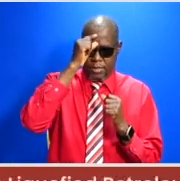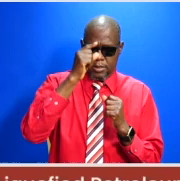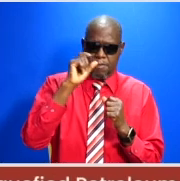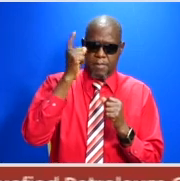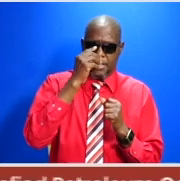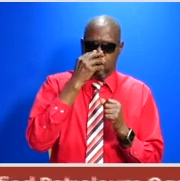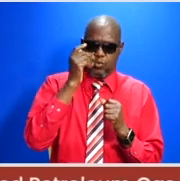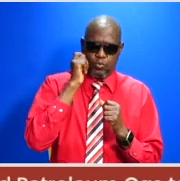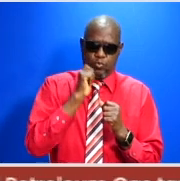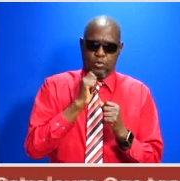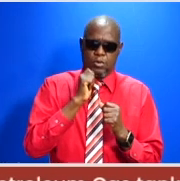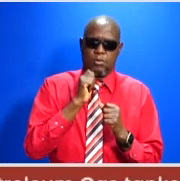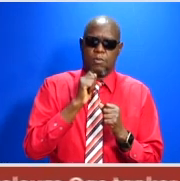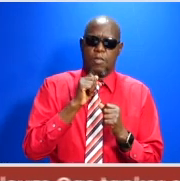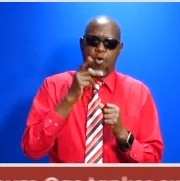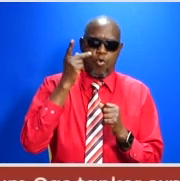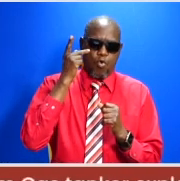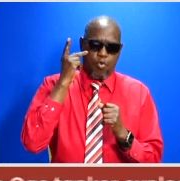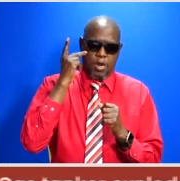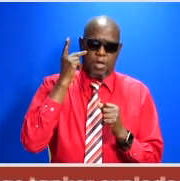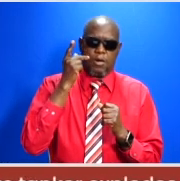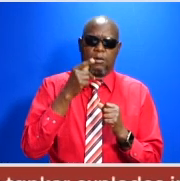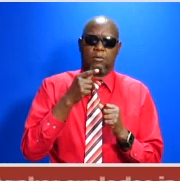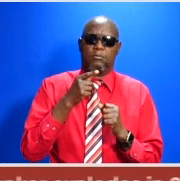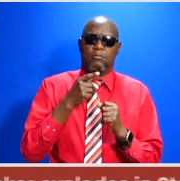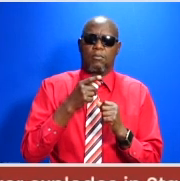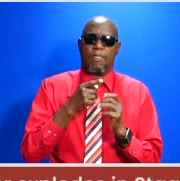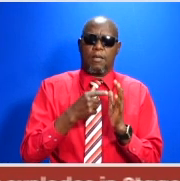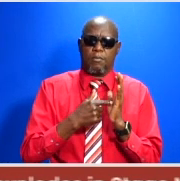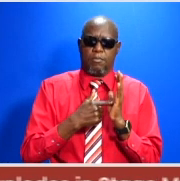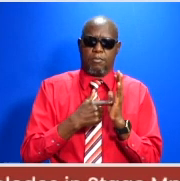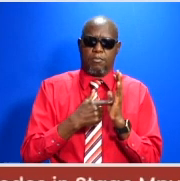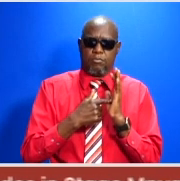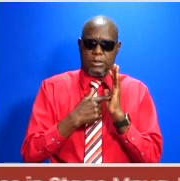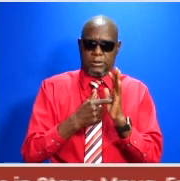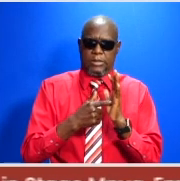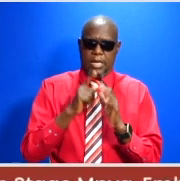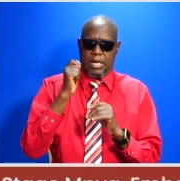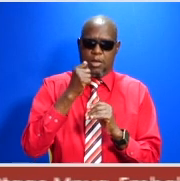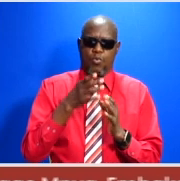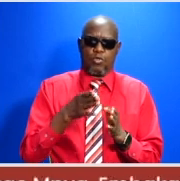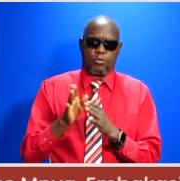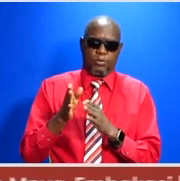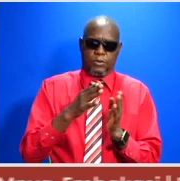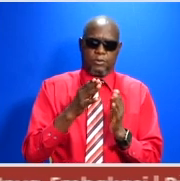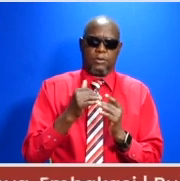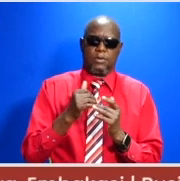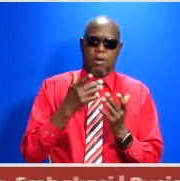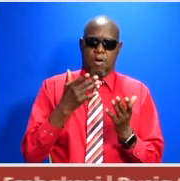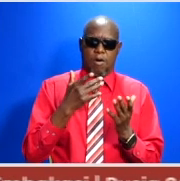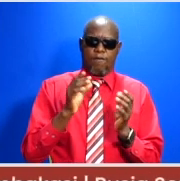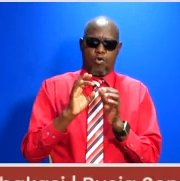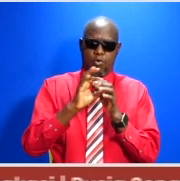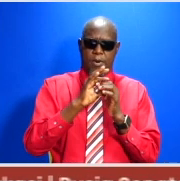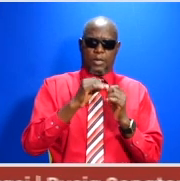Ruto, the Korea-Africa Summit presents Kenya with an opportunity to forge strong ties with the Asian giant, leveraging combined